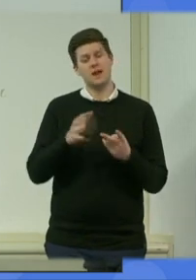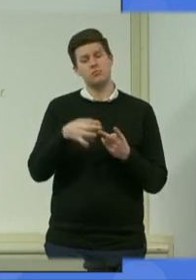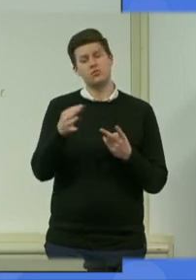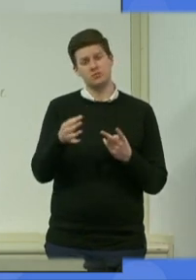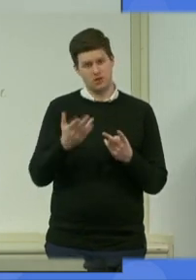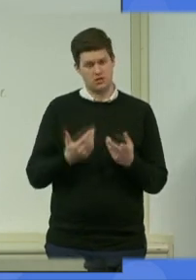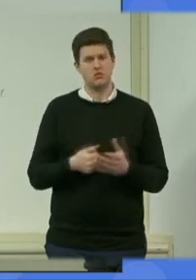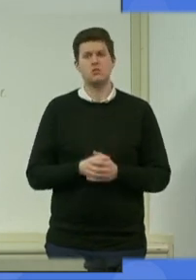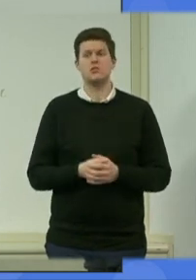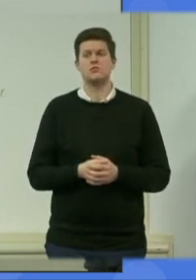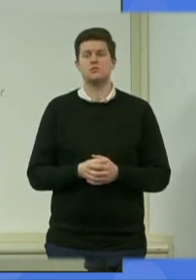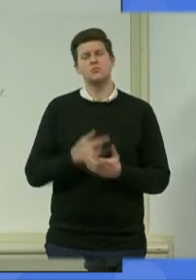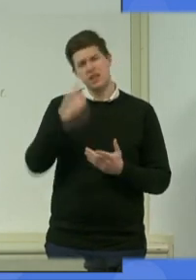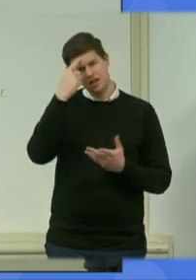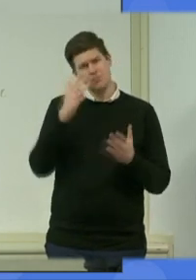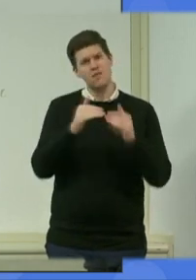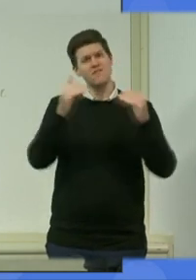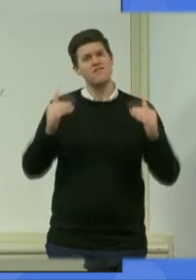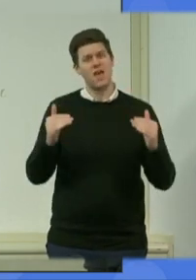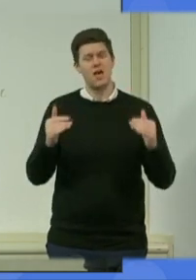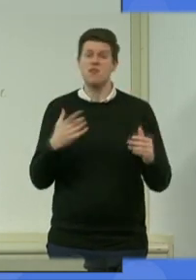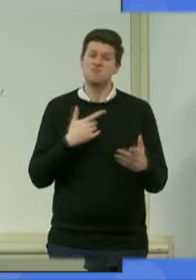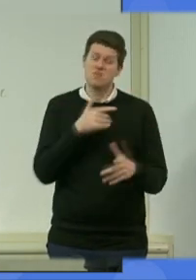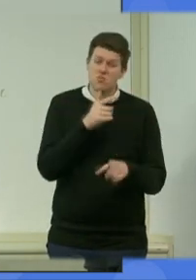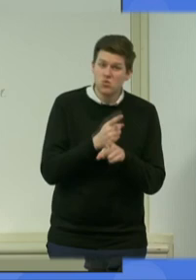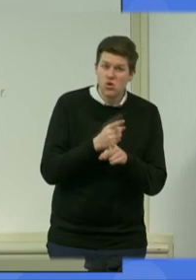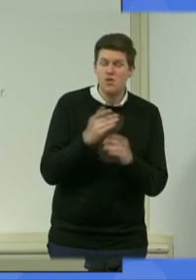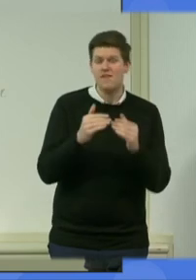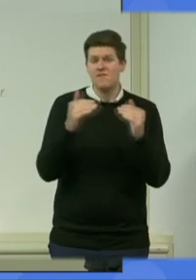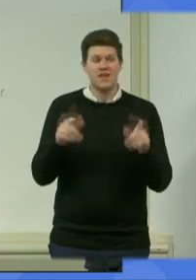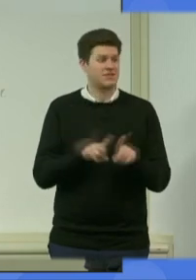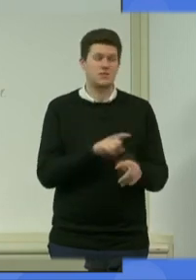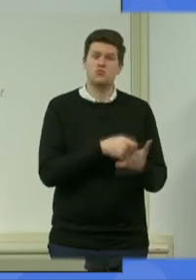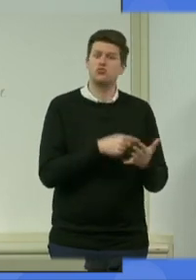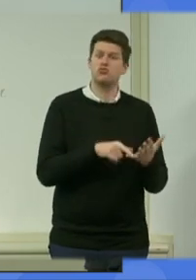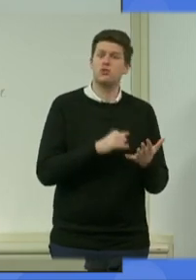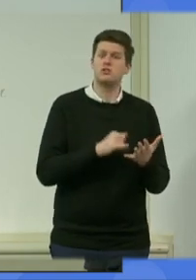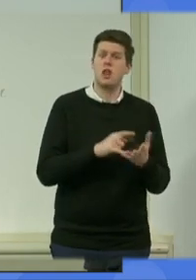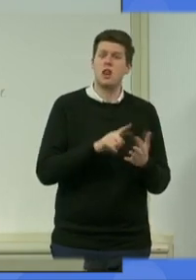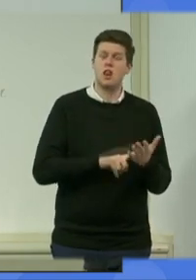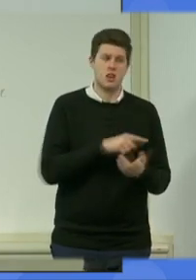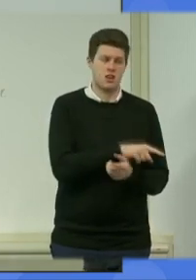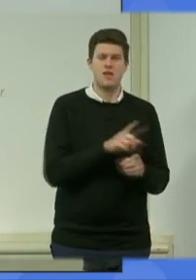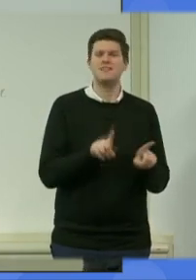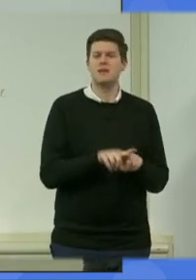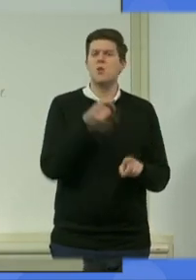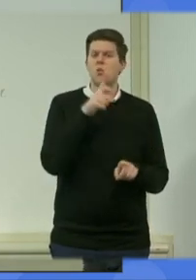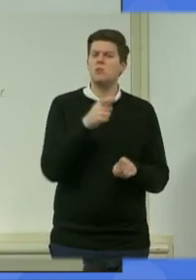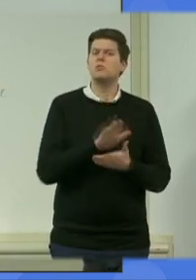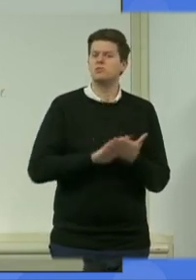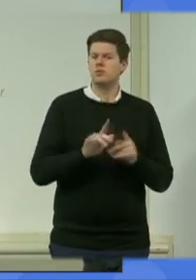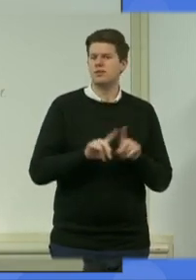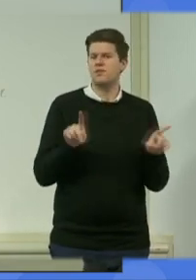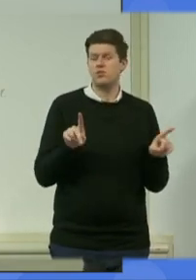that's a little bit about fairness. And I'm not talking about fairness in the way that Russell was. They're both the same word being used differently. In our case, it's